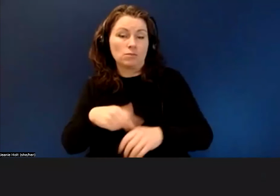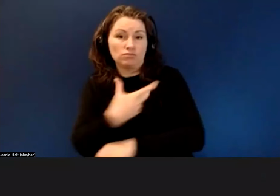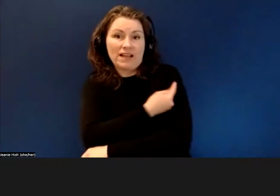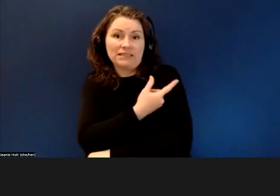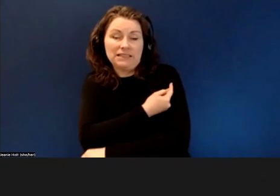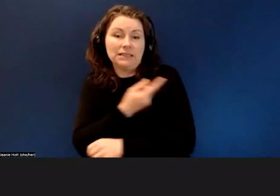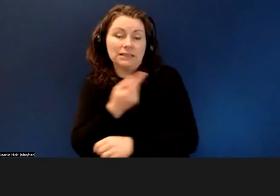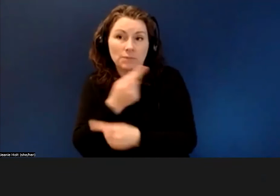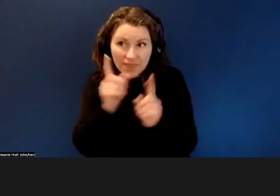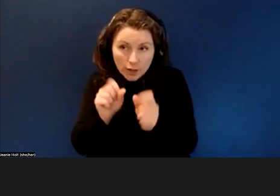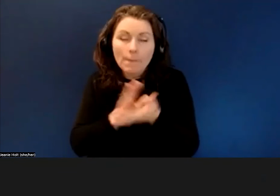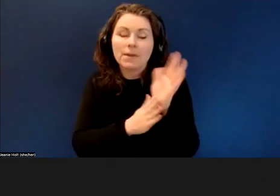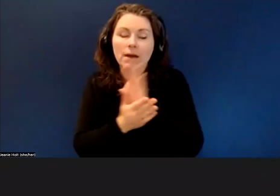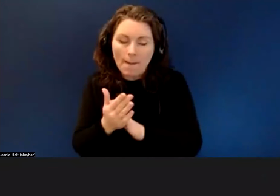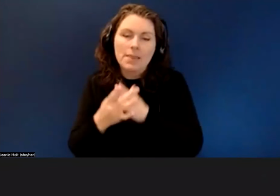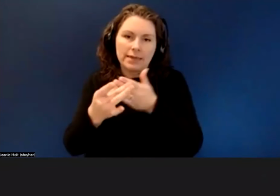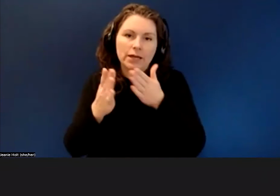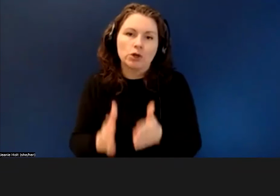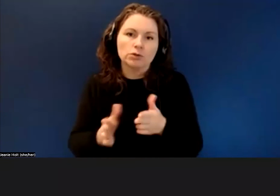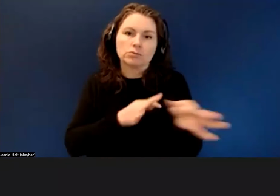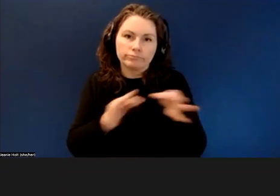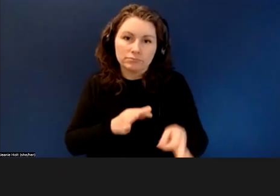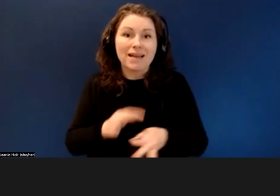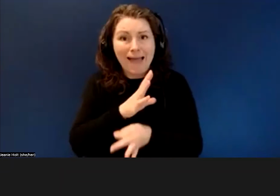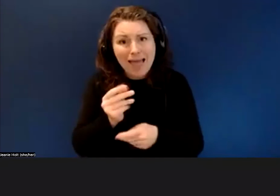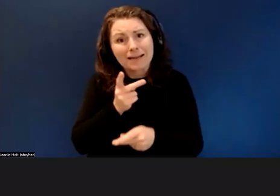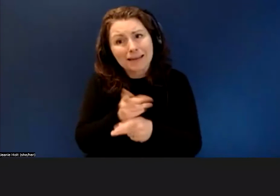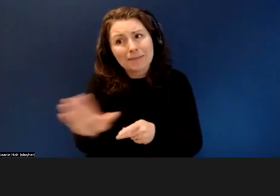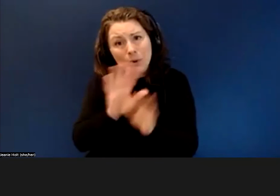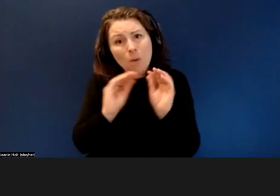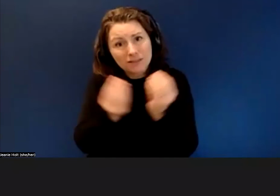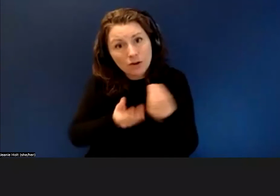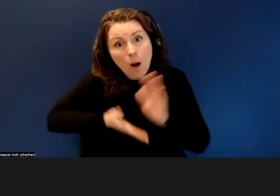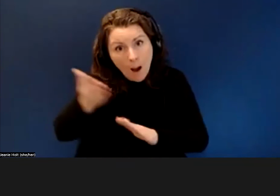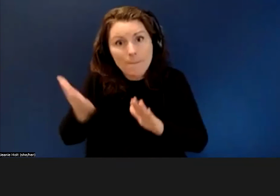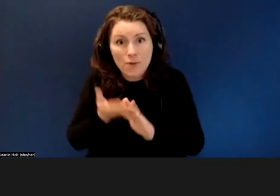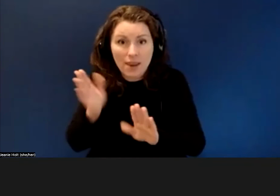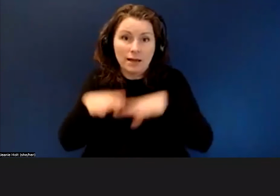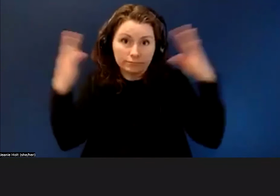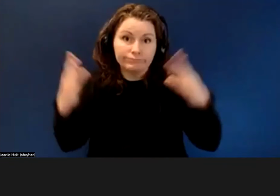leaders and talk to people about that and keep their organizations operational.